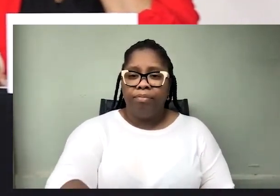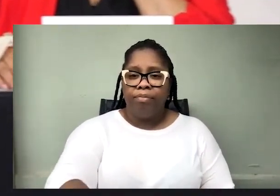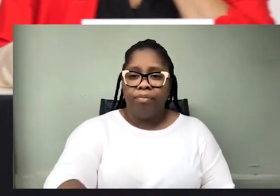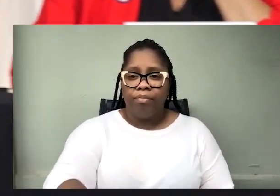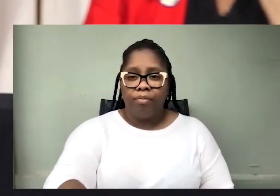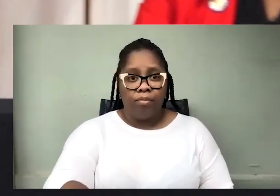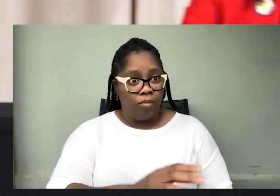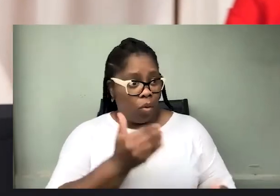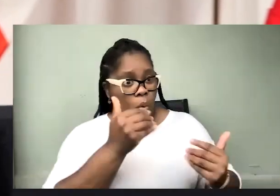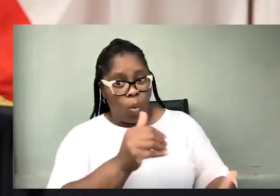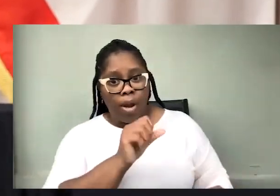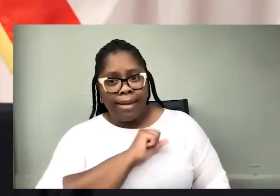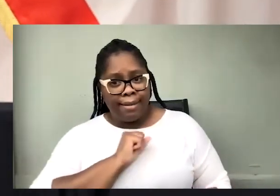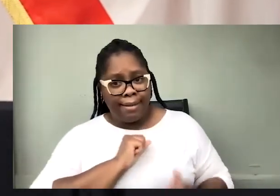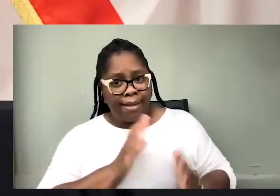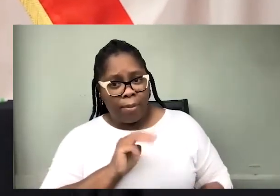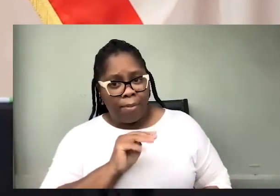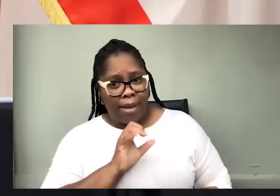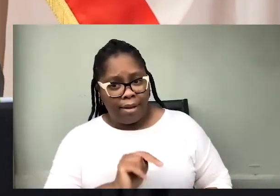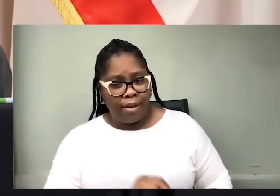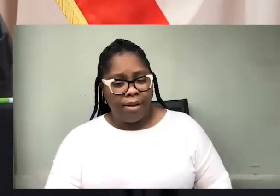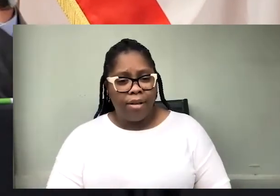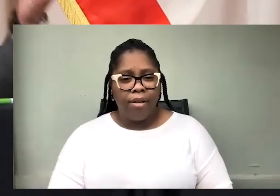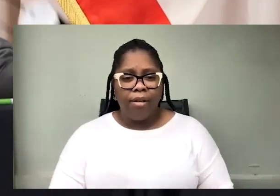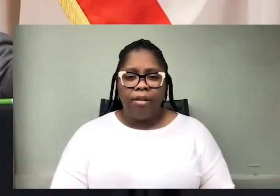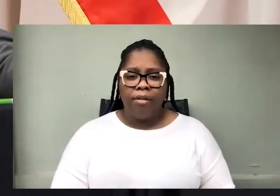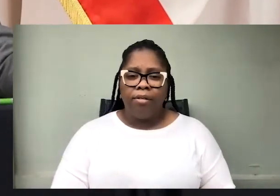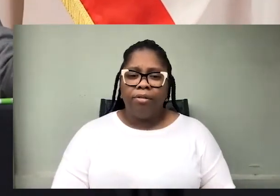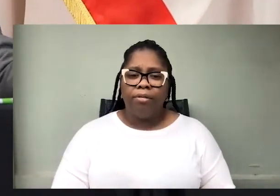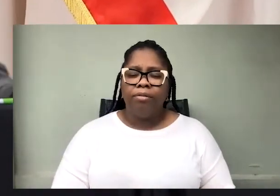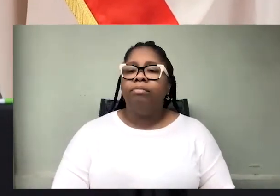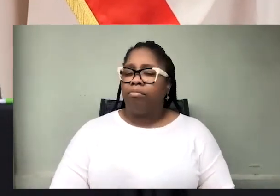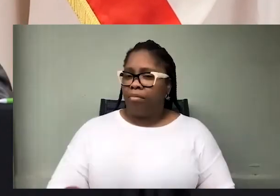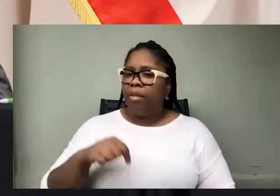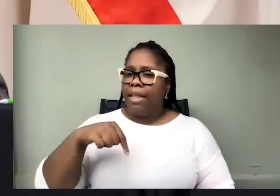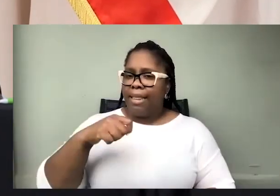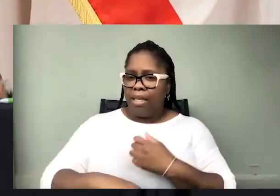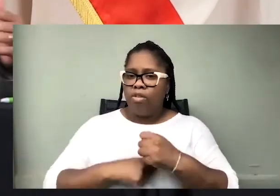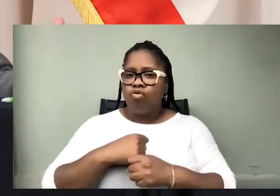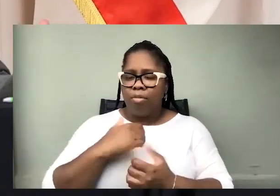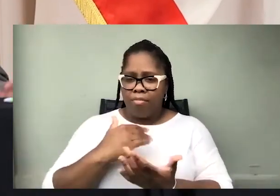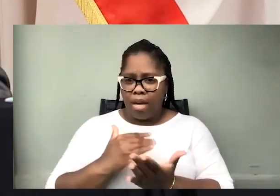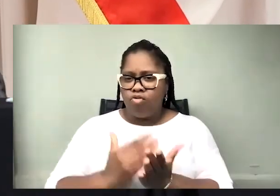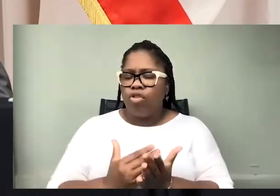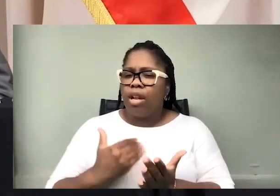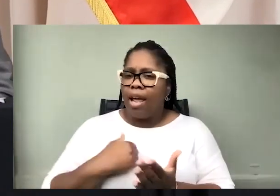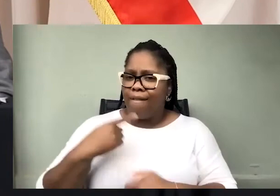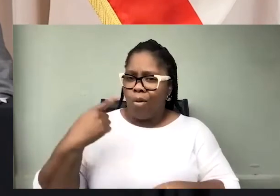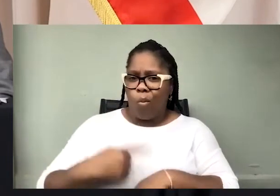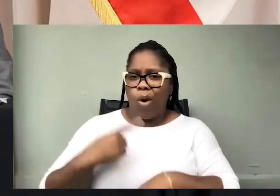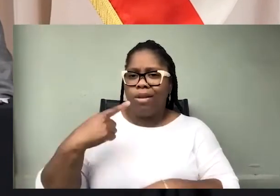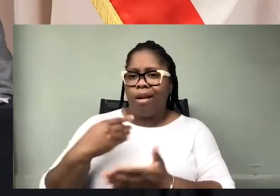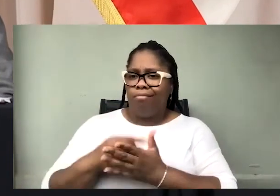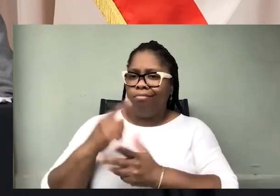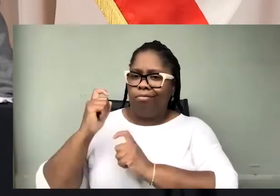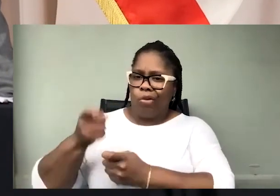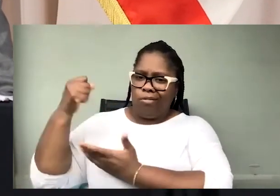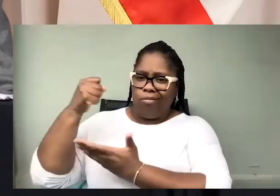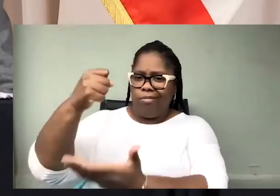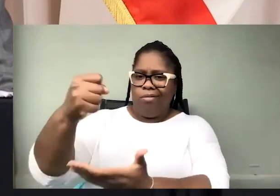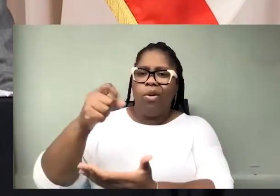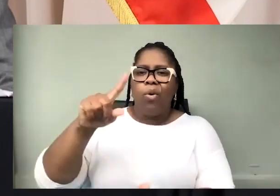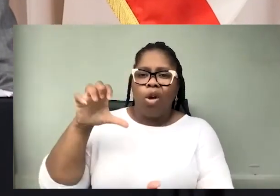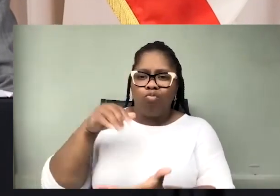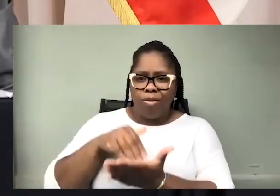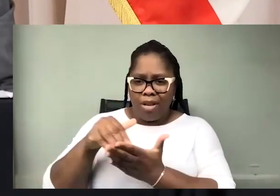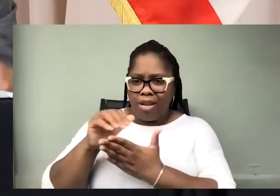Senator Min, go ahead. I'd only add that in the budget this year, we had a one-time grant of $100 million to Cal